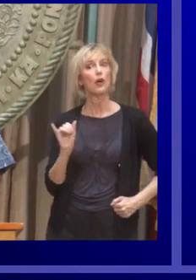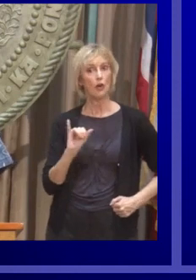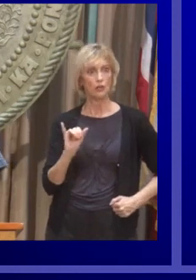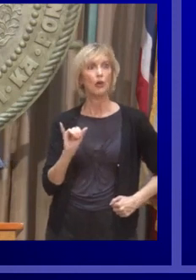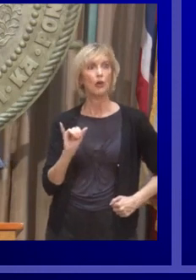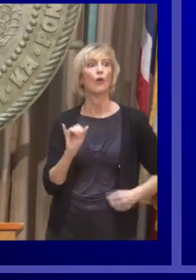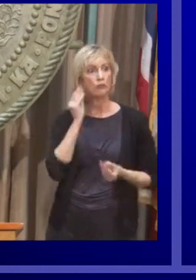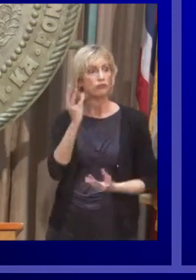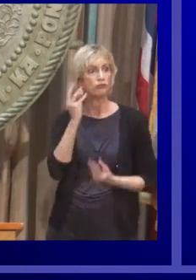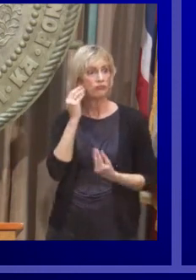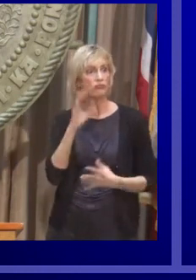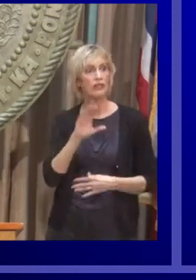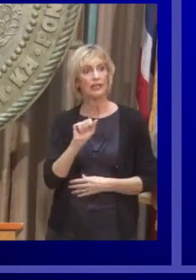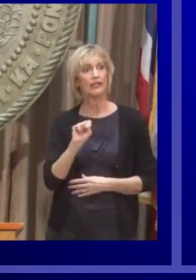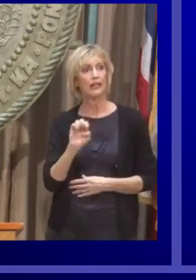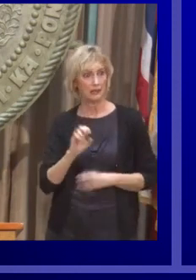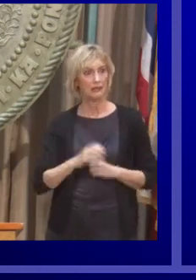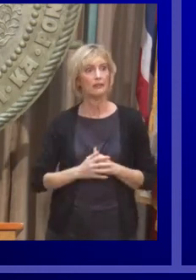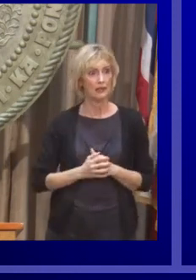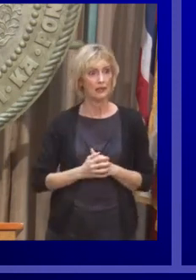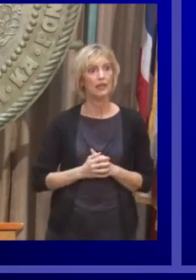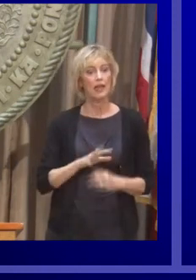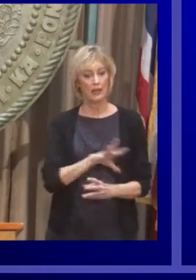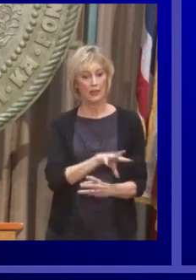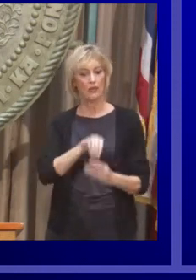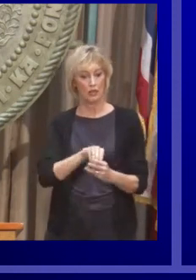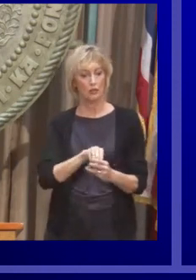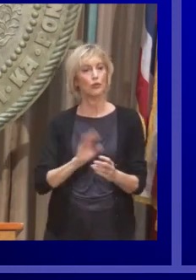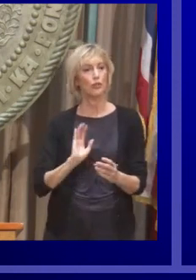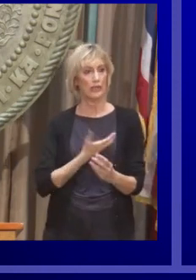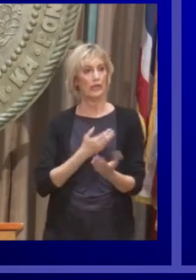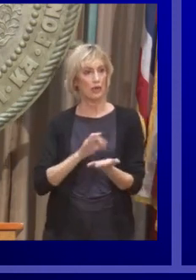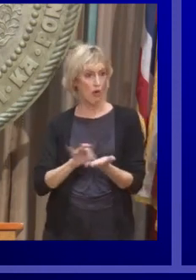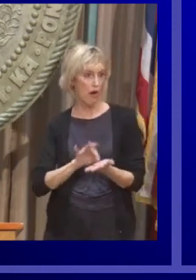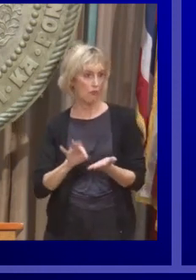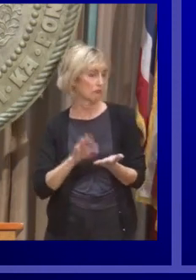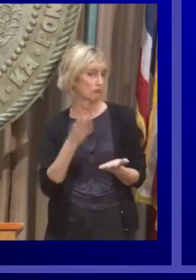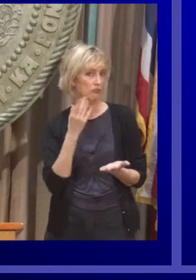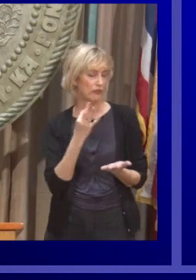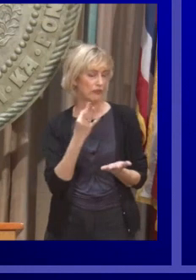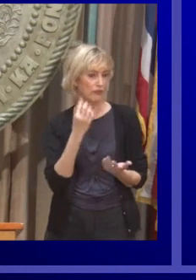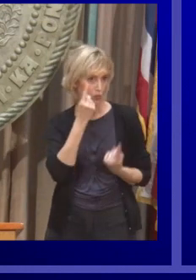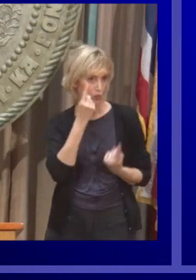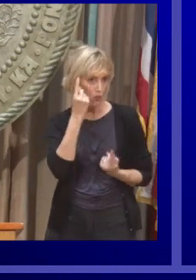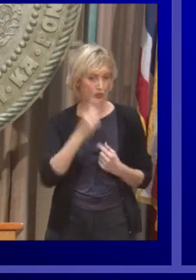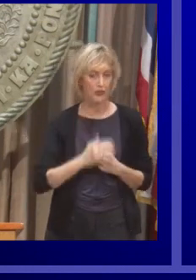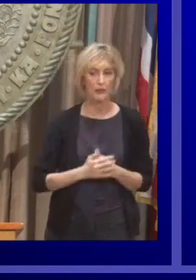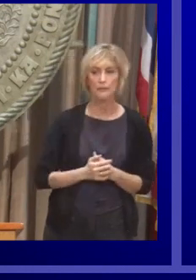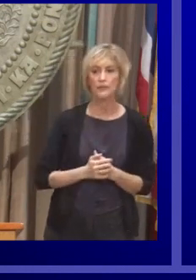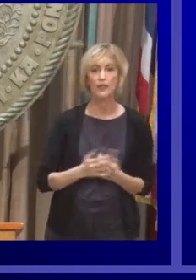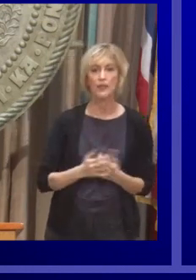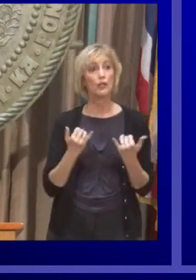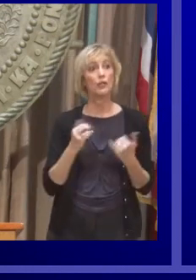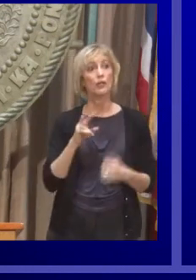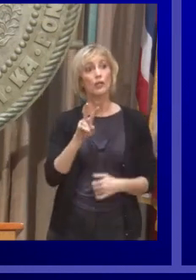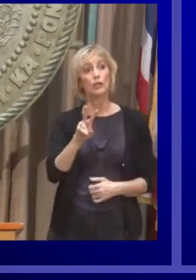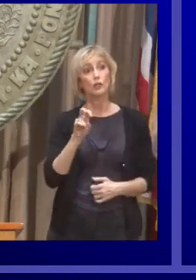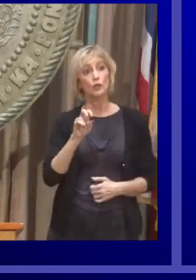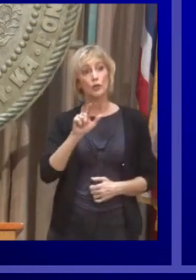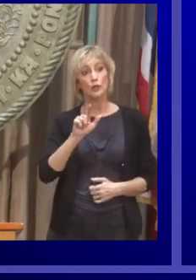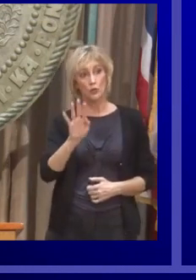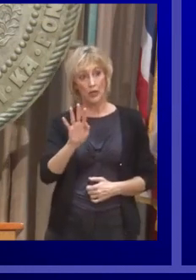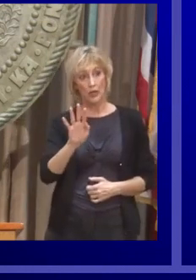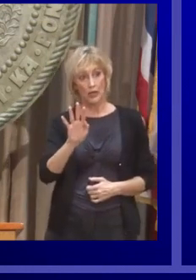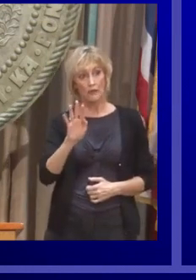to us, and those cases are in our case count, if there's any question about that. So to date, there are 224